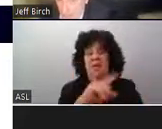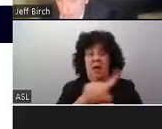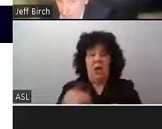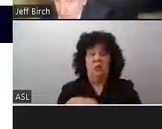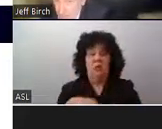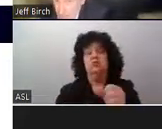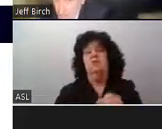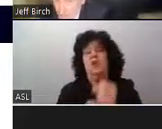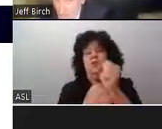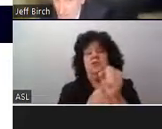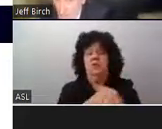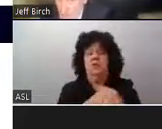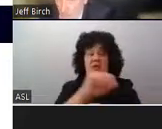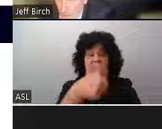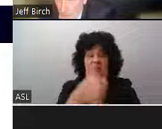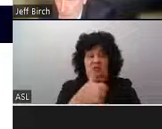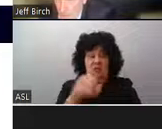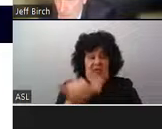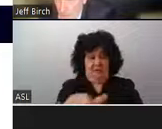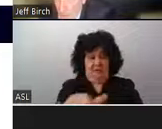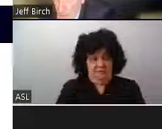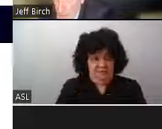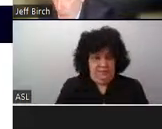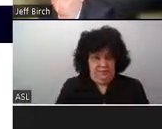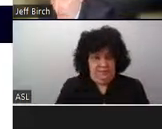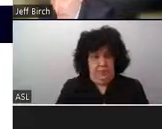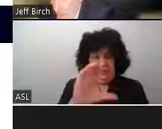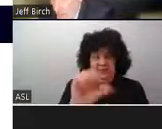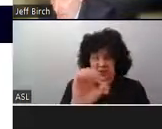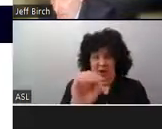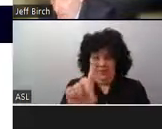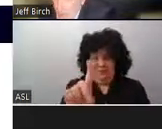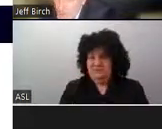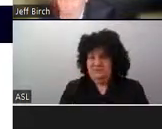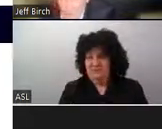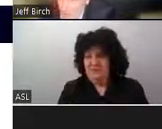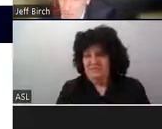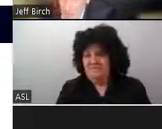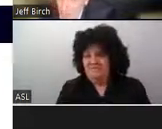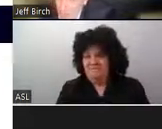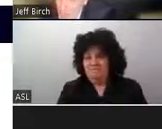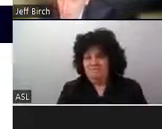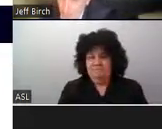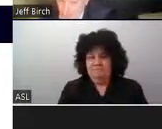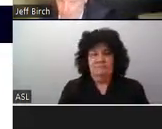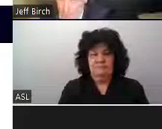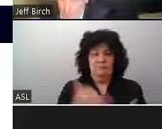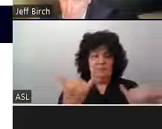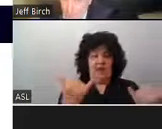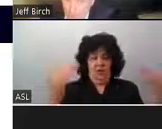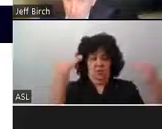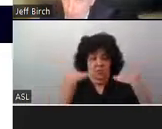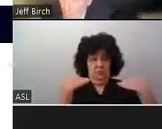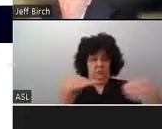of CSUN. I want to move now to performance metrics. Not that we have not had performance metrics, we